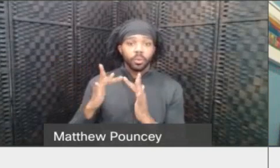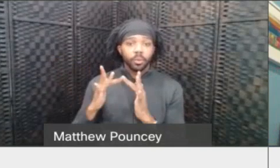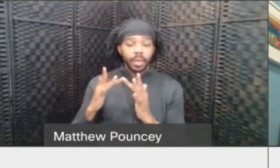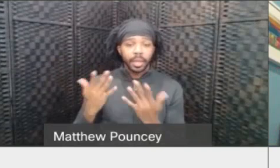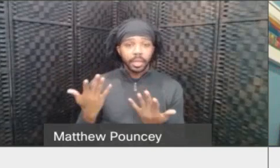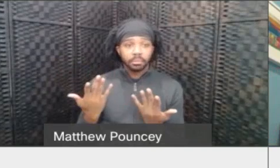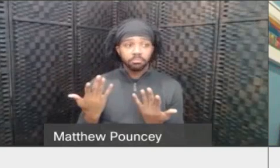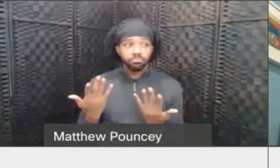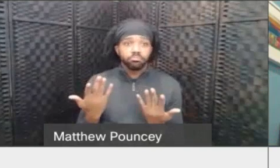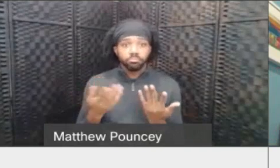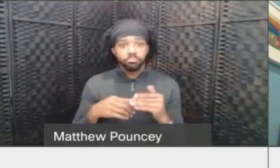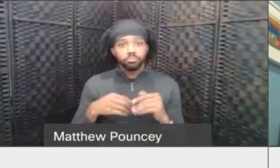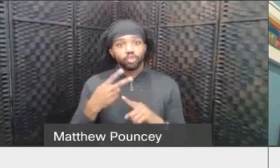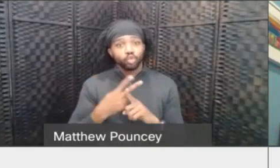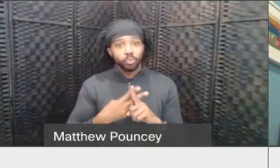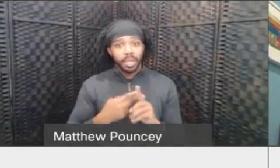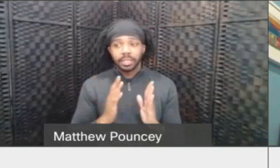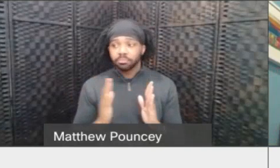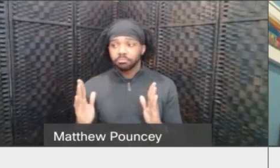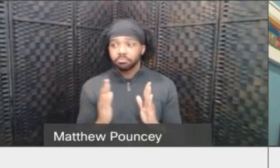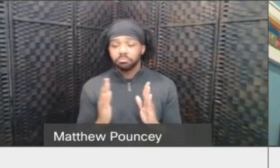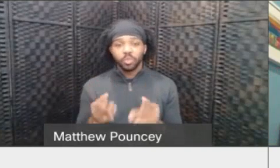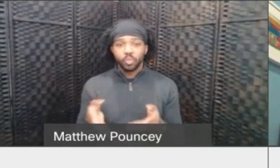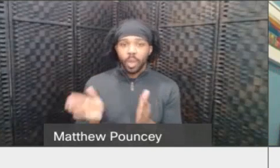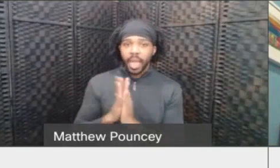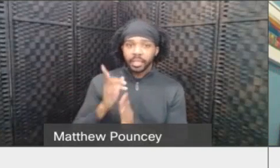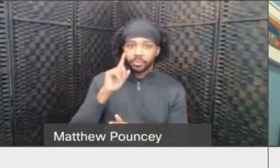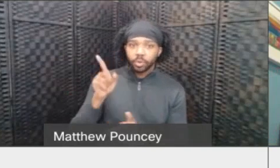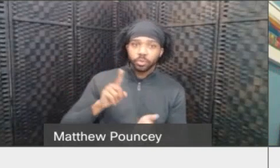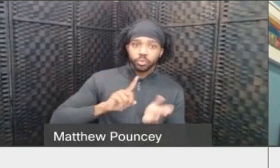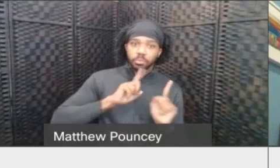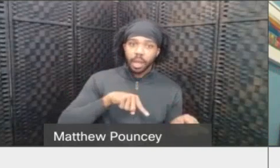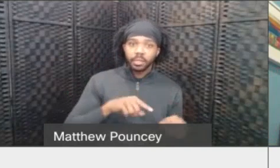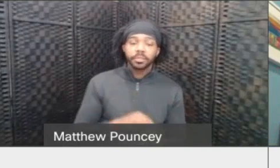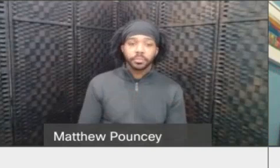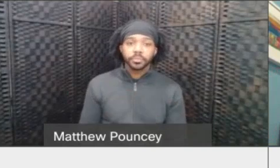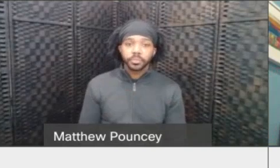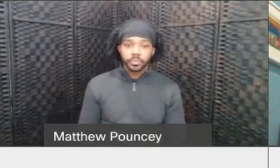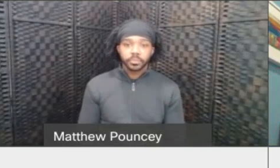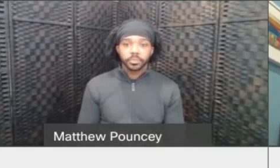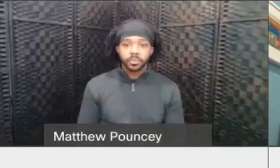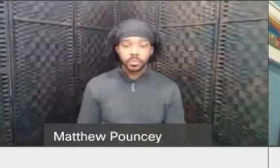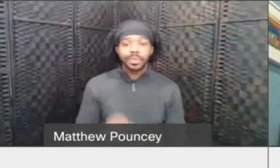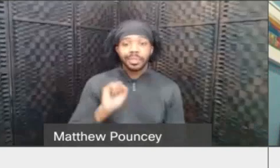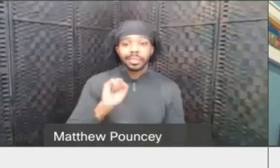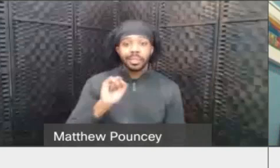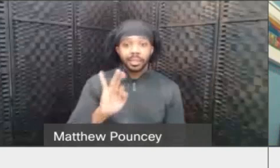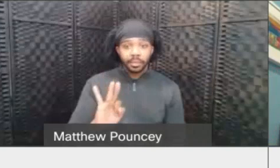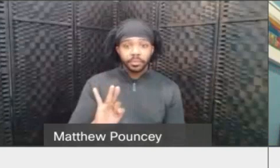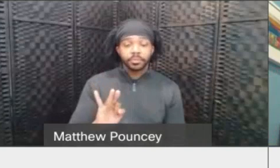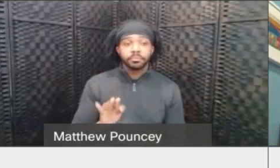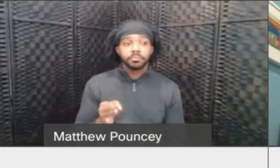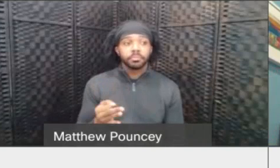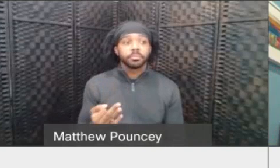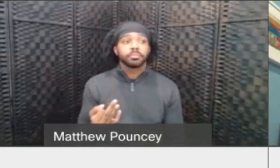within 2 months, you should be able to ask them, can you show me what response you got? If the exemption decision is